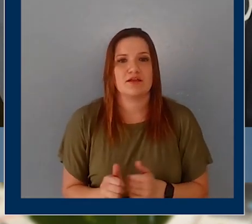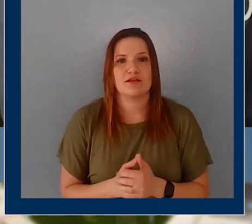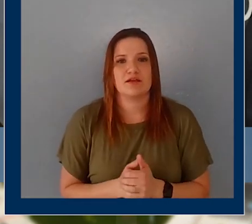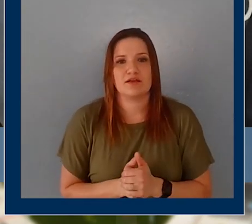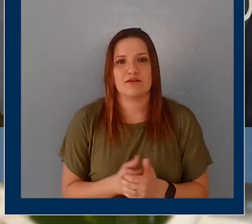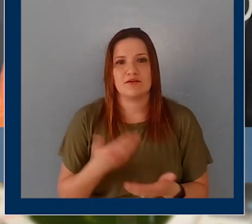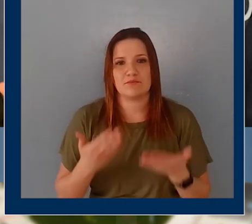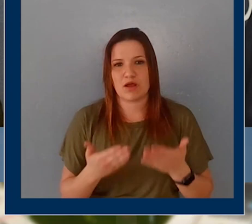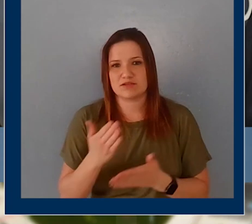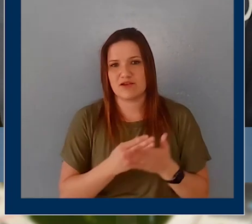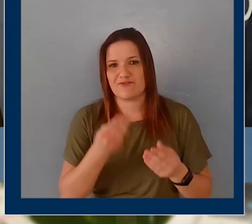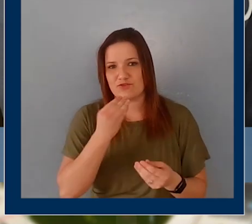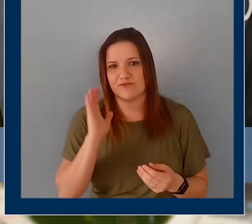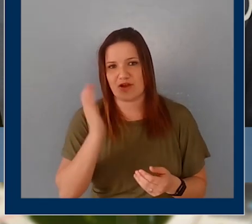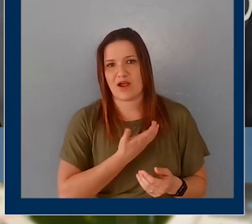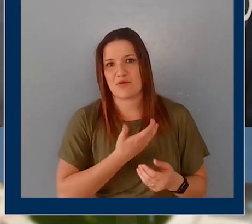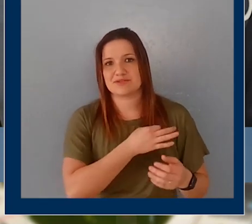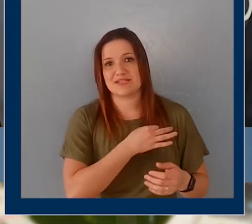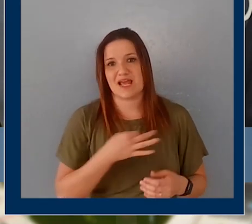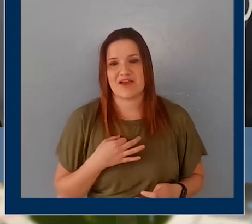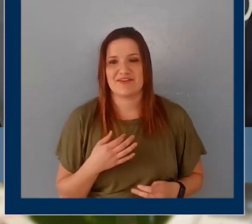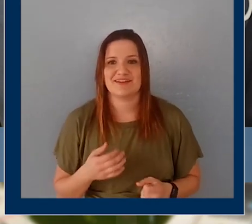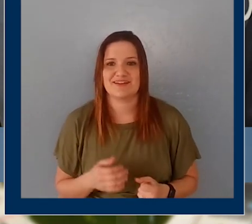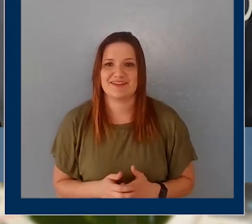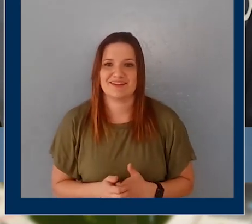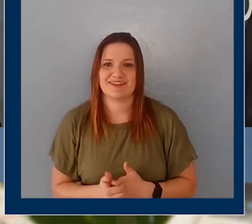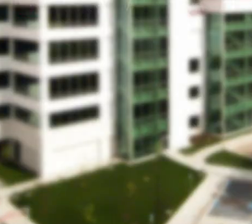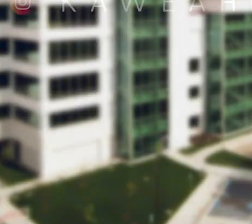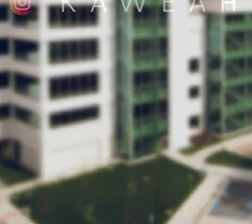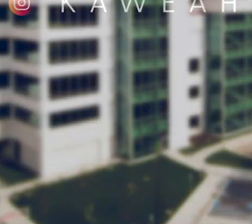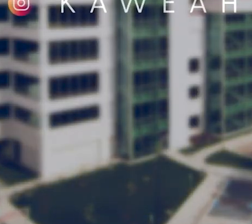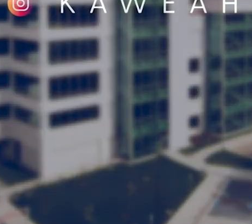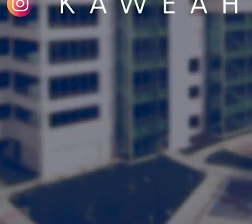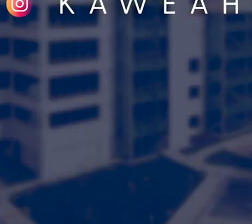of the staff. So thank you again. Have a great rest of your week and a great weekend.